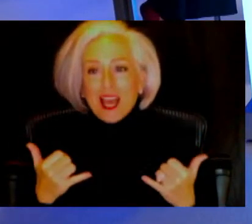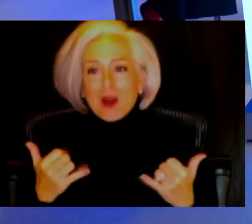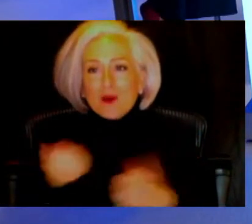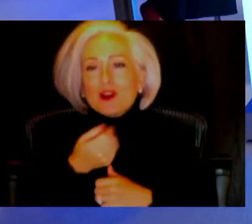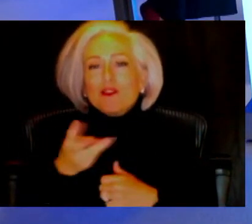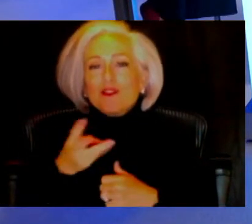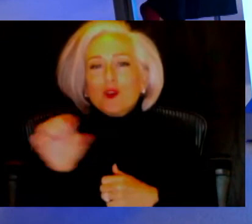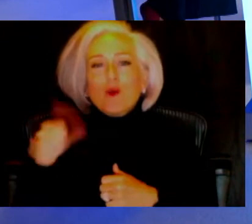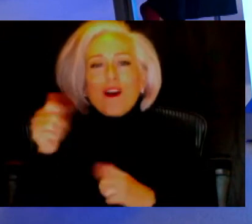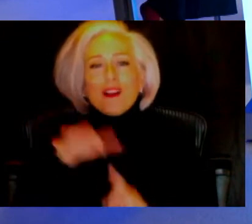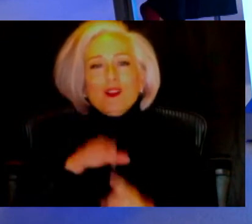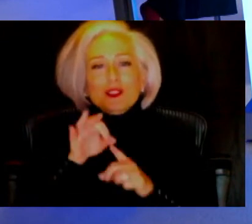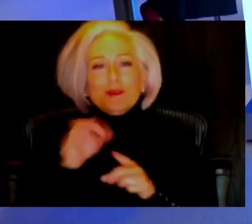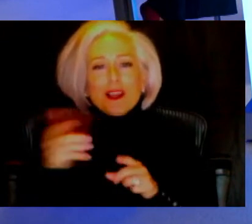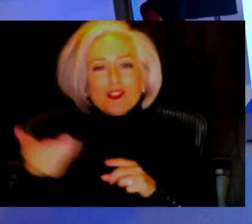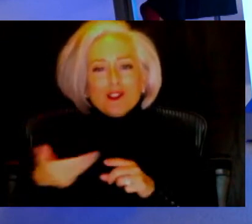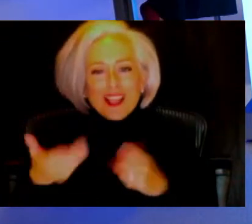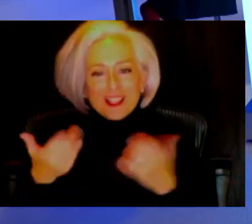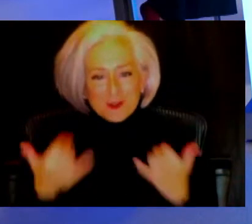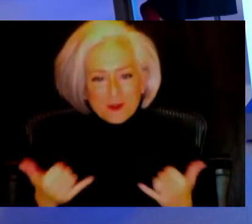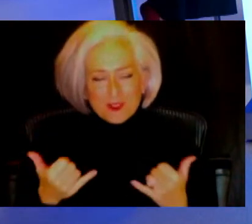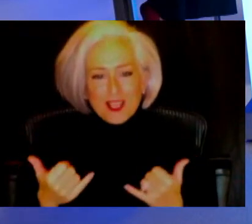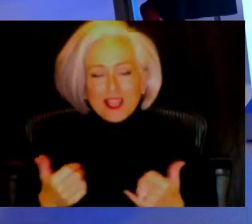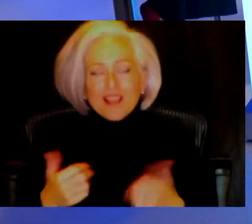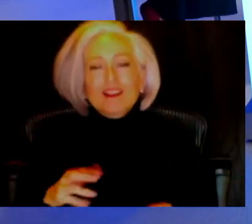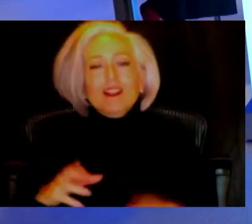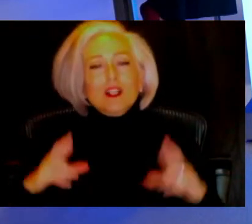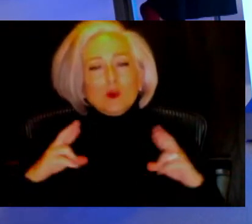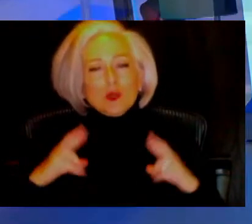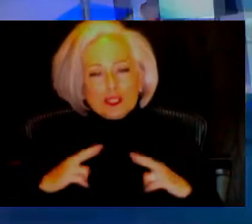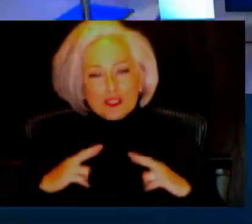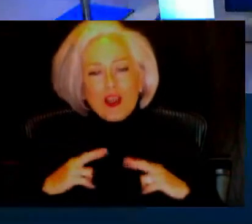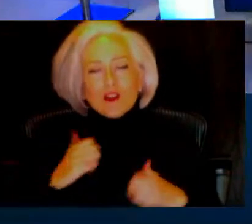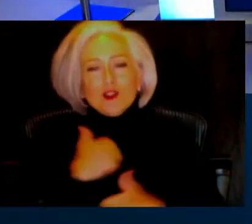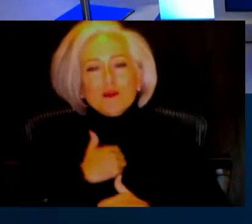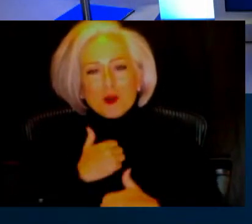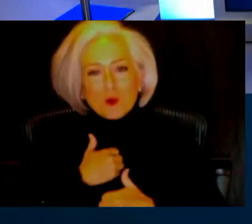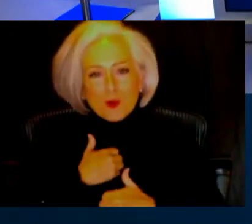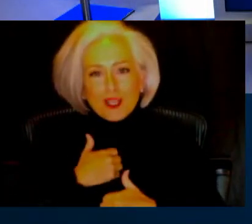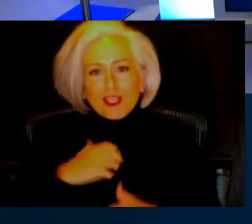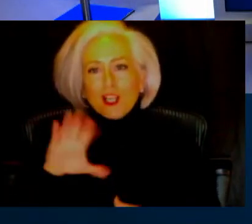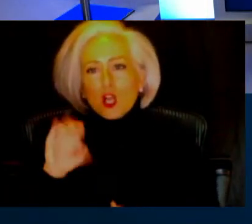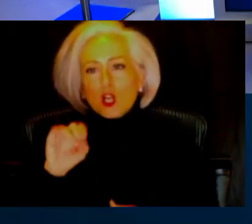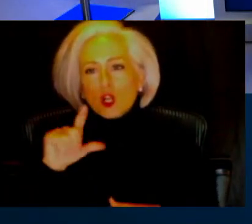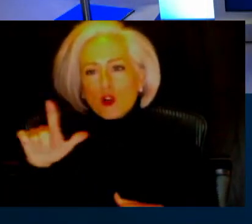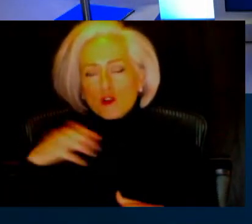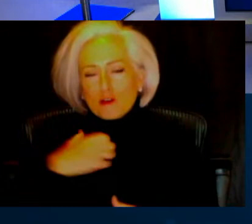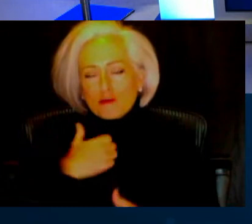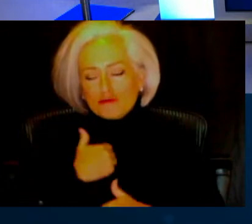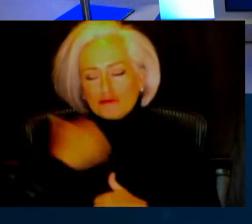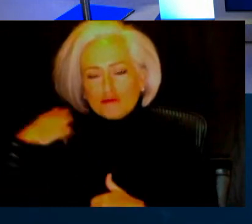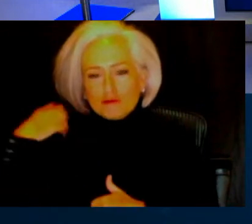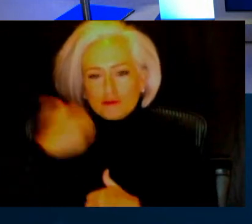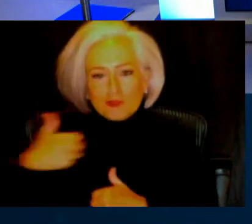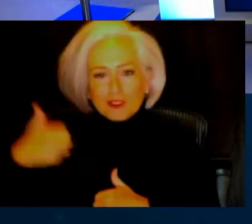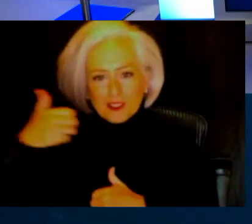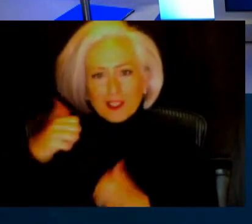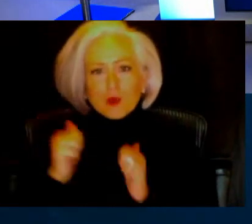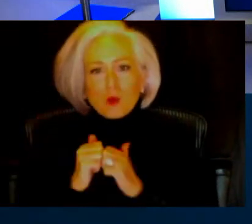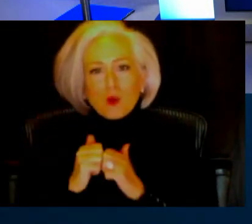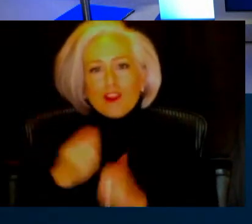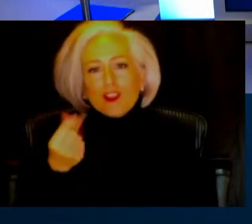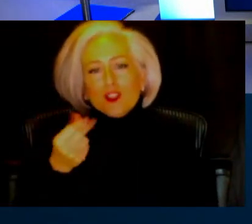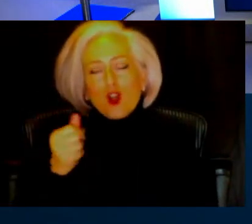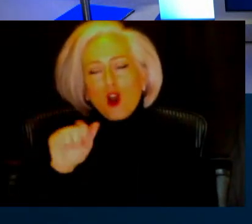guests this morning. Retired Marine Colonel Matt Bono, along with his dog Archie. We want to thank both of you for your service. You're joining us